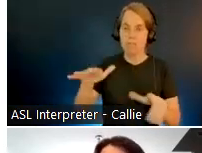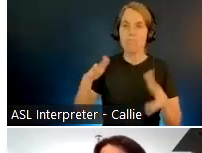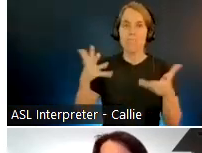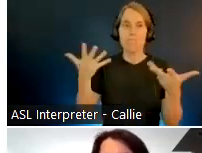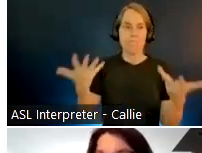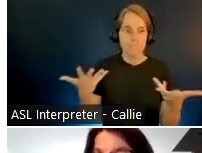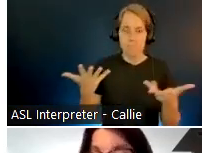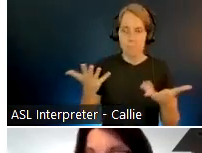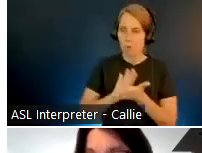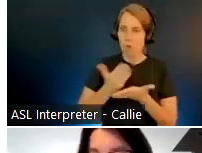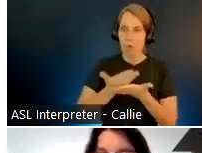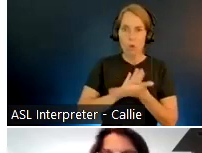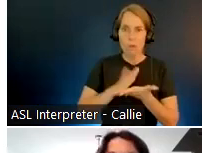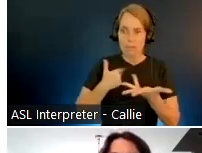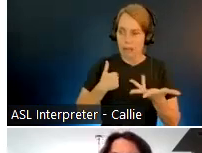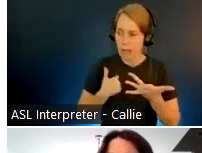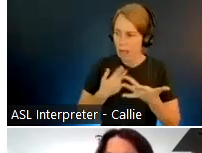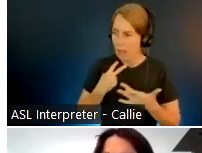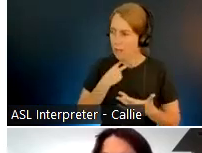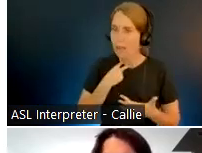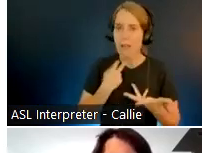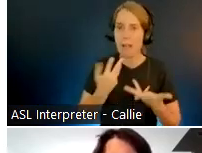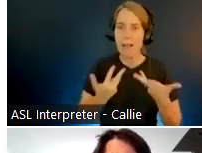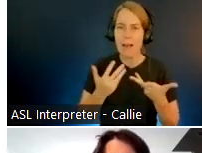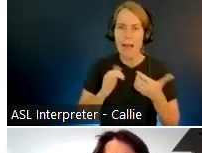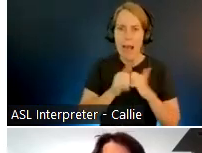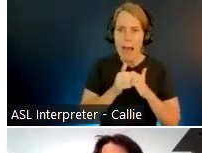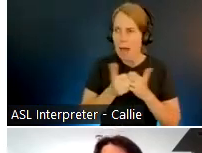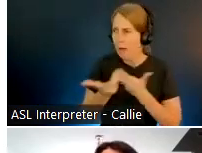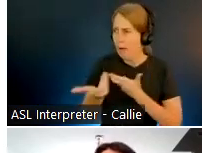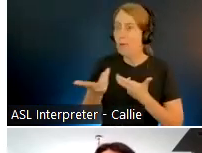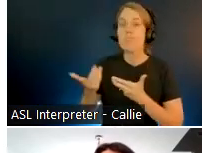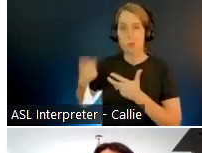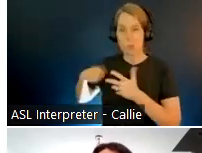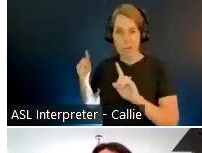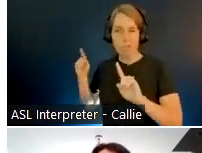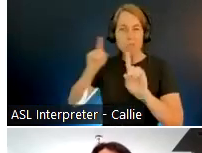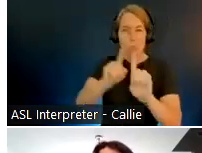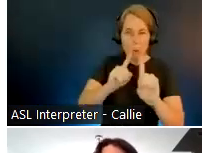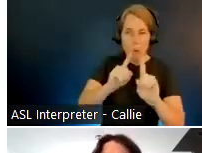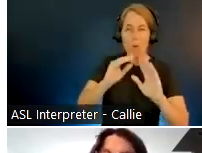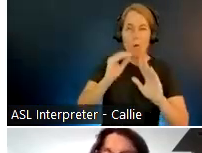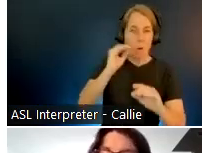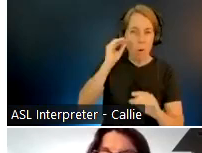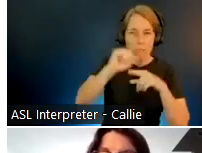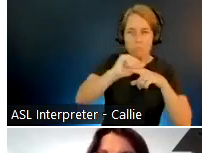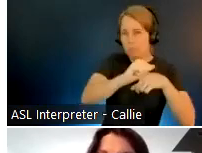We've gone out to folks' homes and helped them learn how to cook. So it's all based on what that